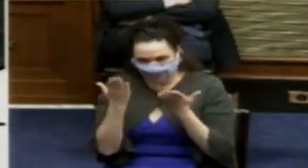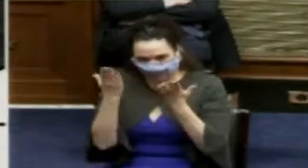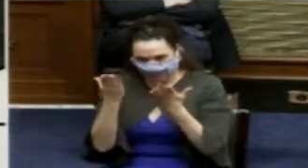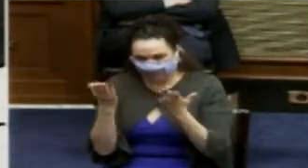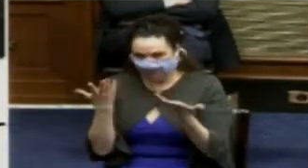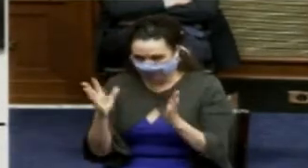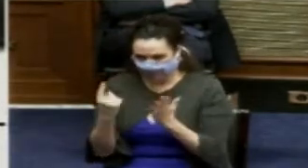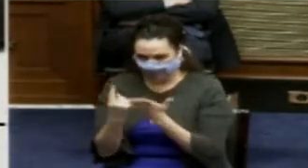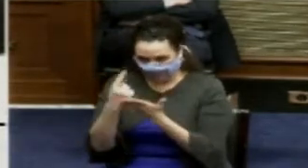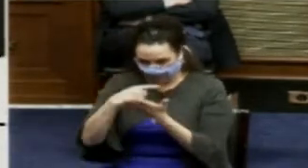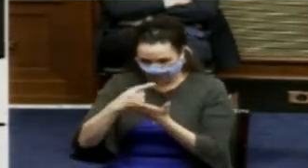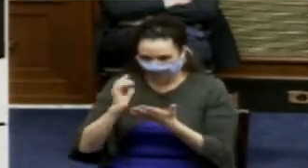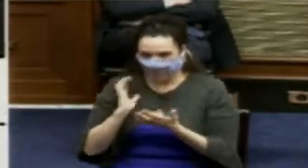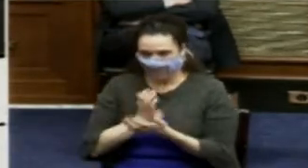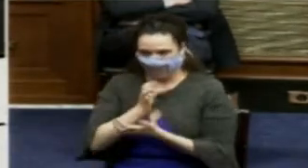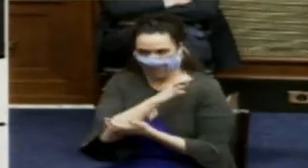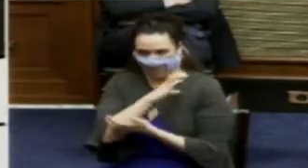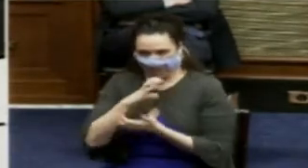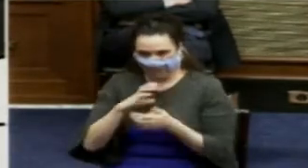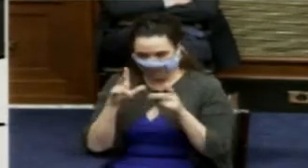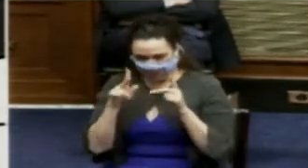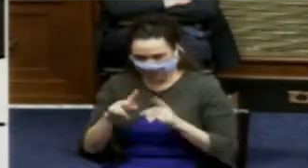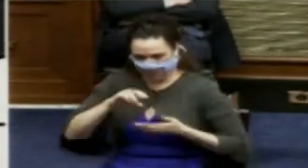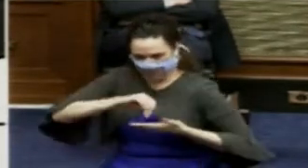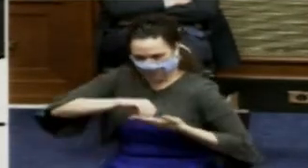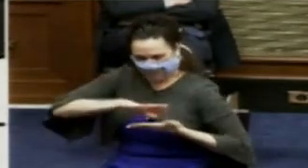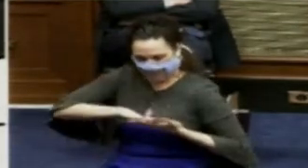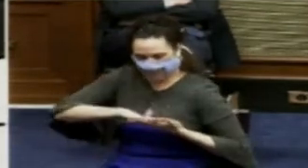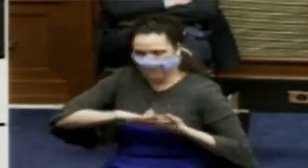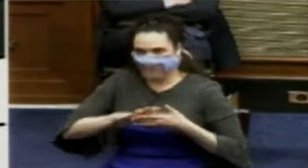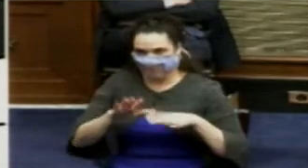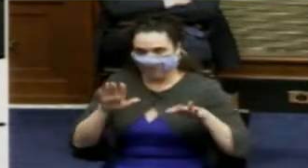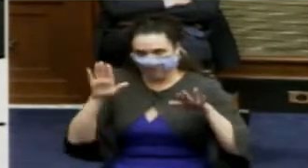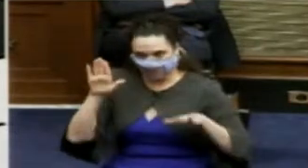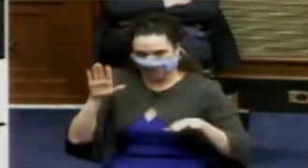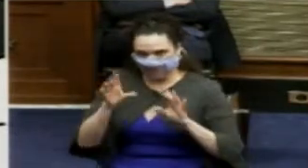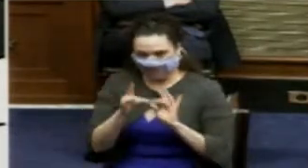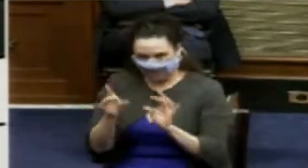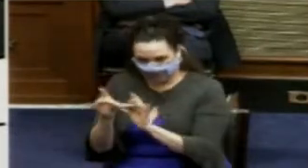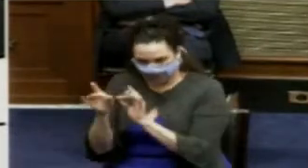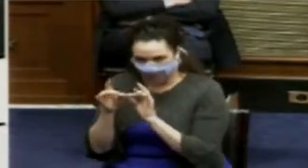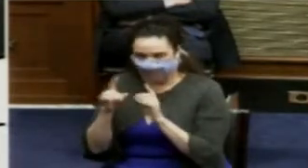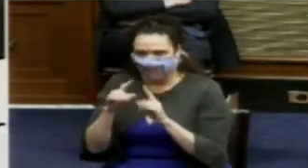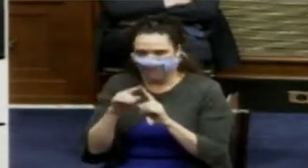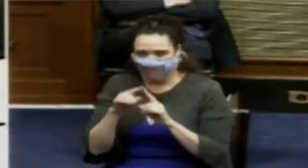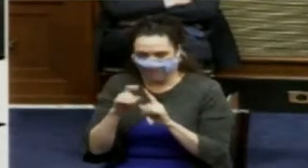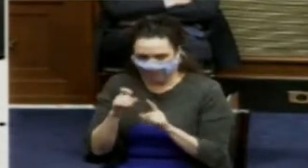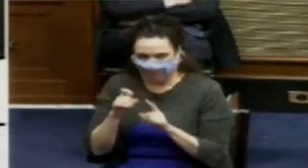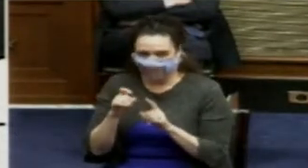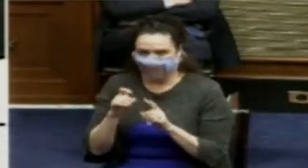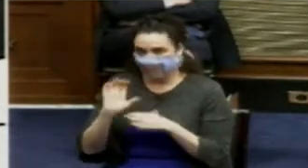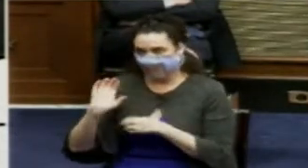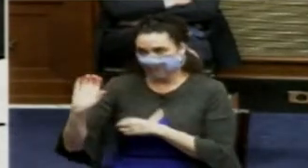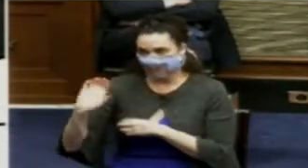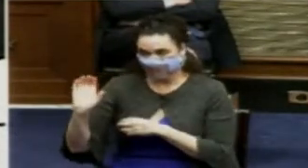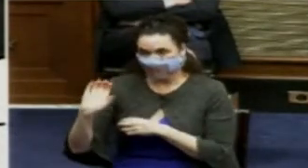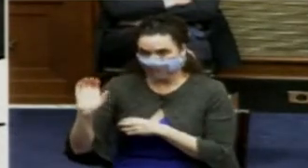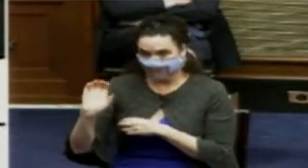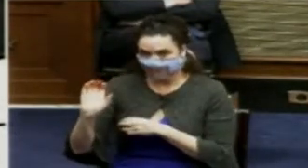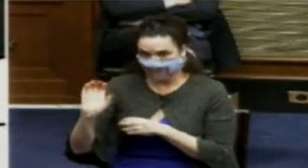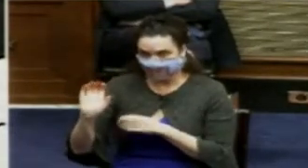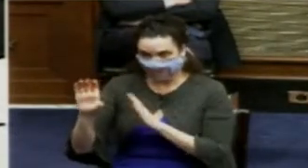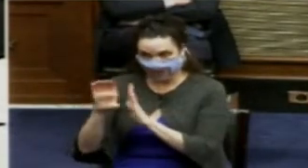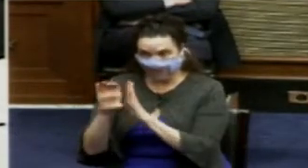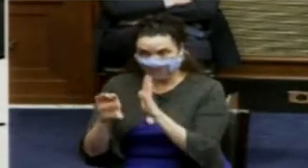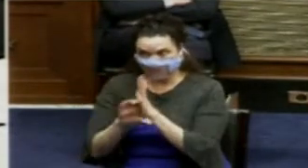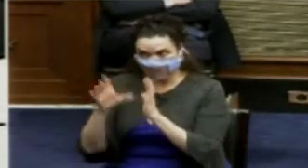Our Congresswoman put on the record the testimony of Viet Den, who is a conservative